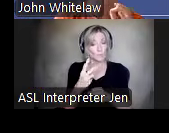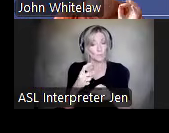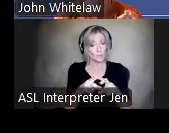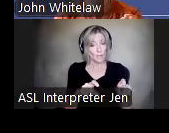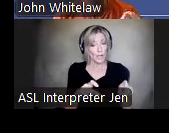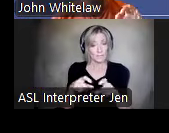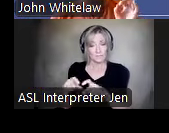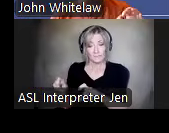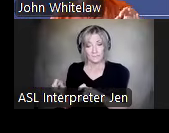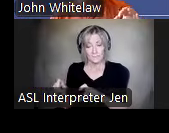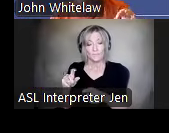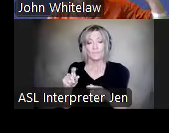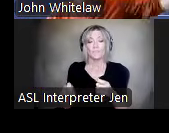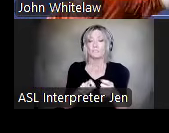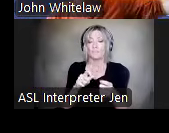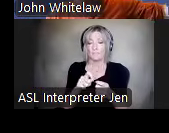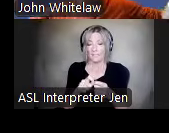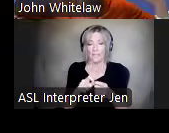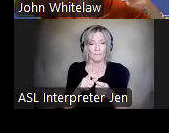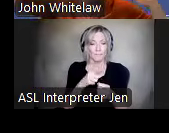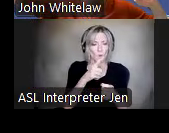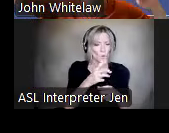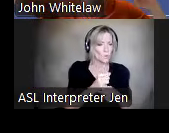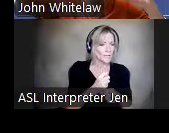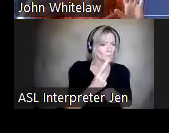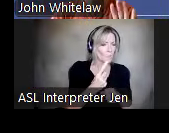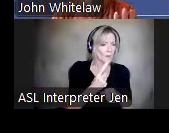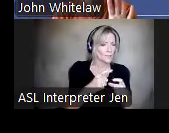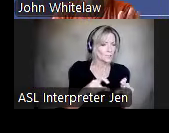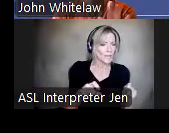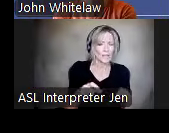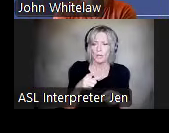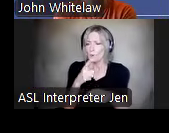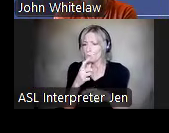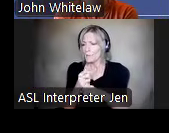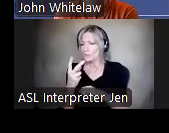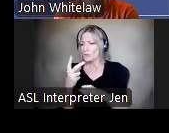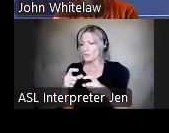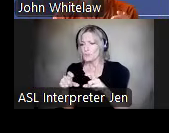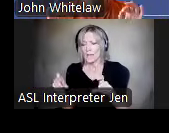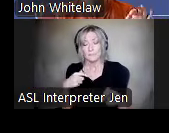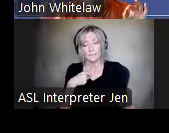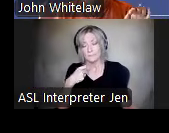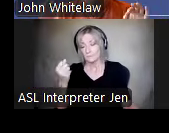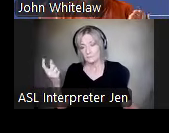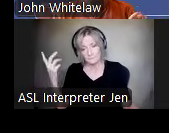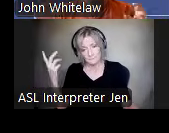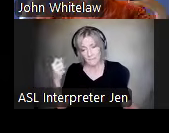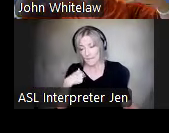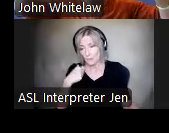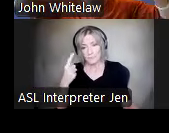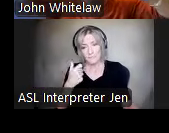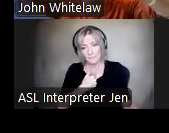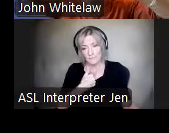The precise vagaries of who gets 1 check and who gets 2 checks have always been beyond me. The key, though, is the